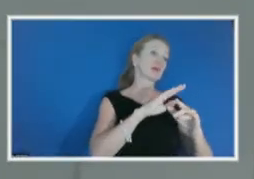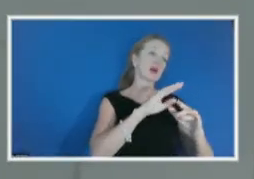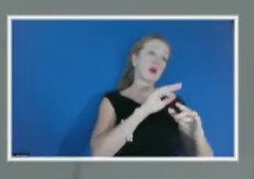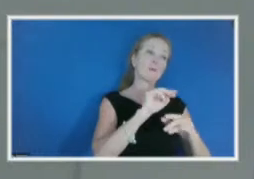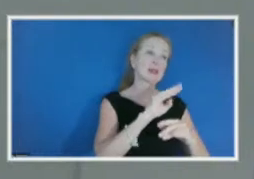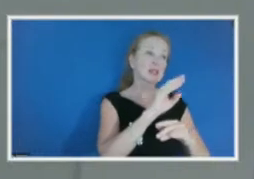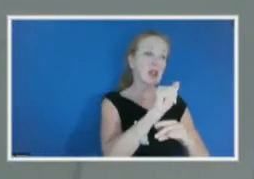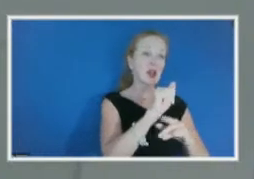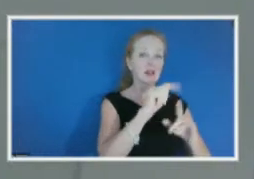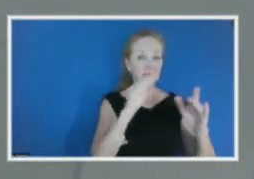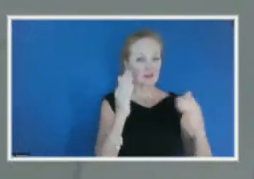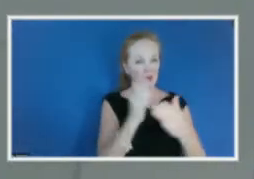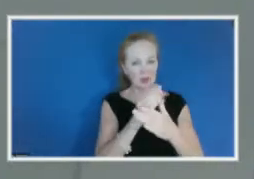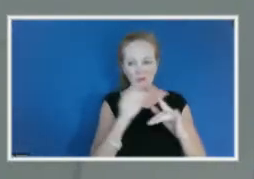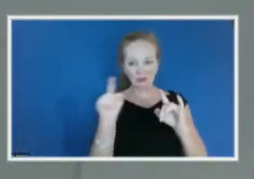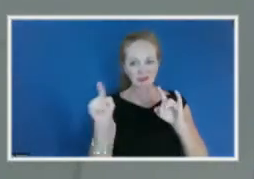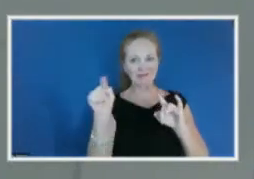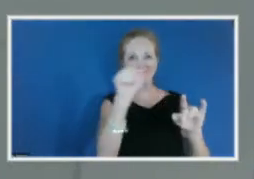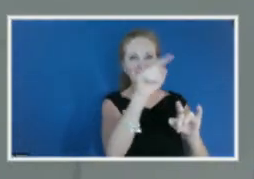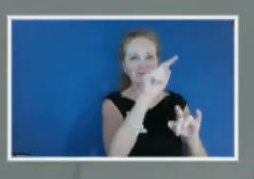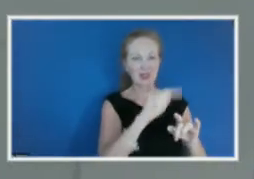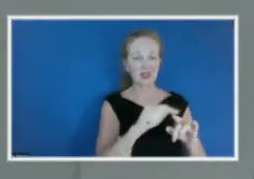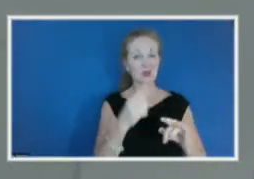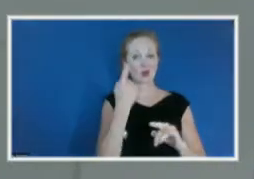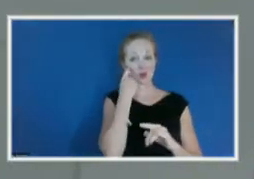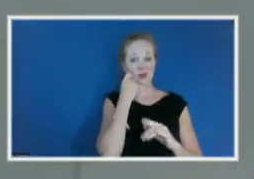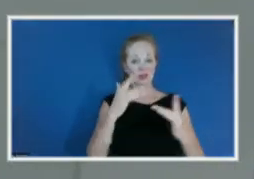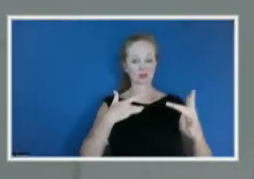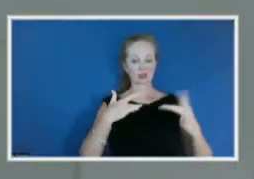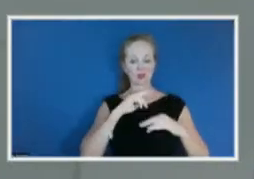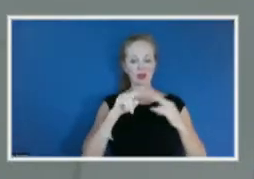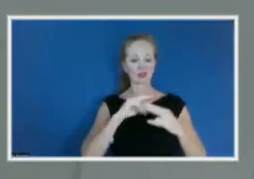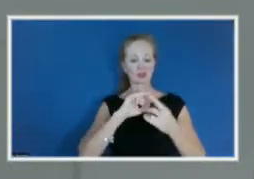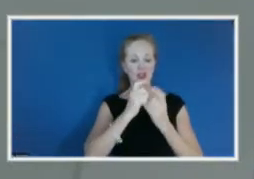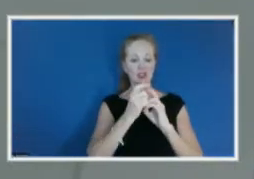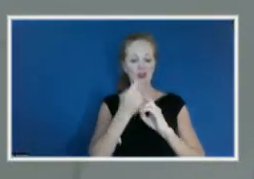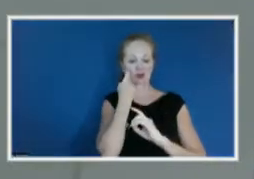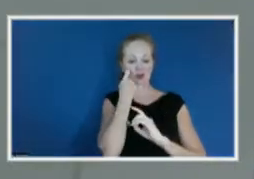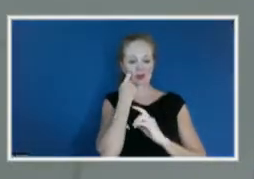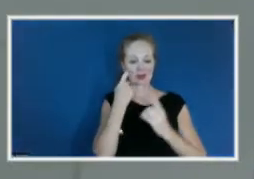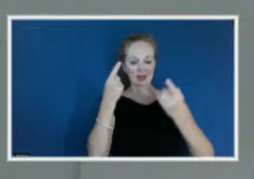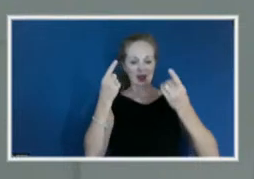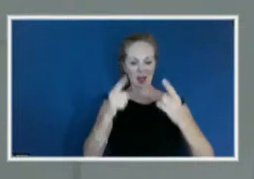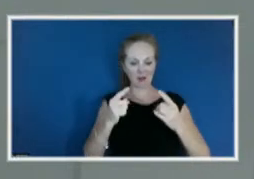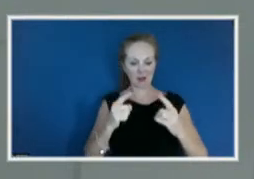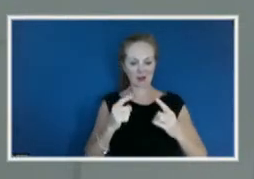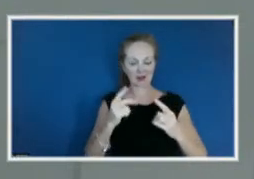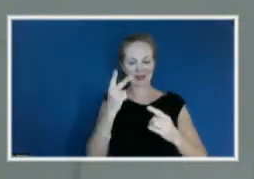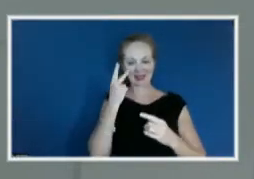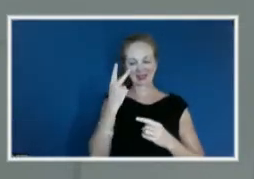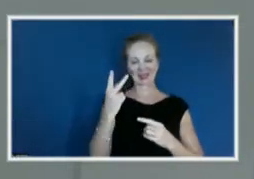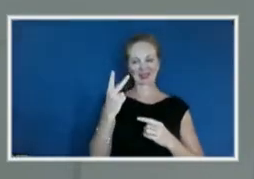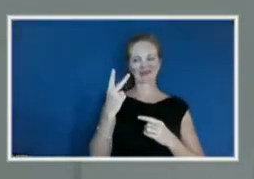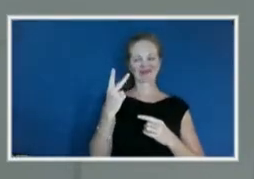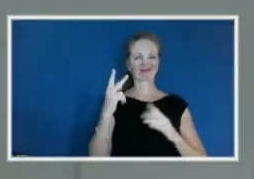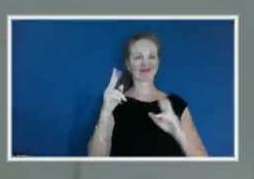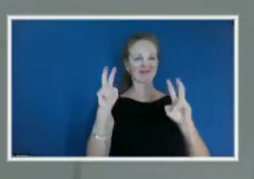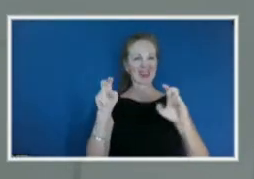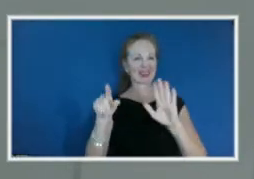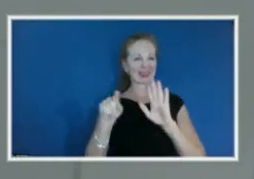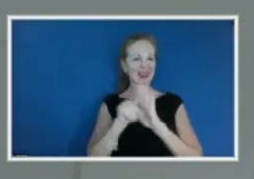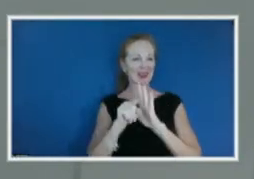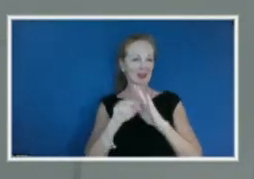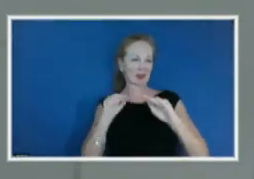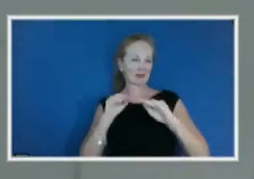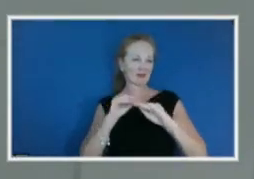been recent concern about changes that are being implemented that are being seen as negatively affecting